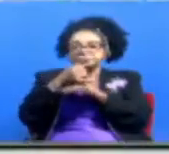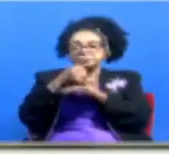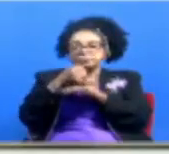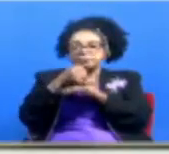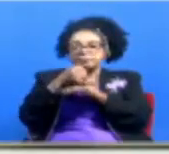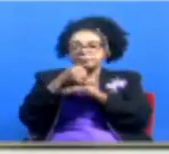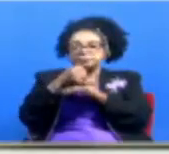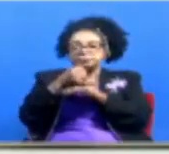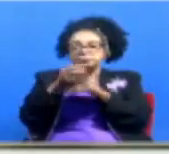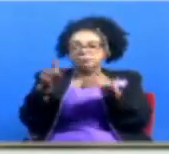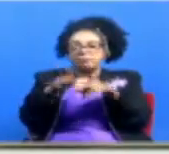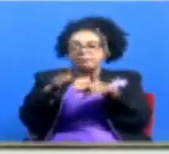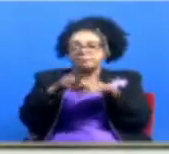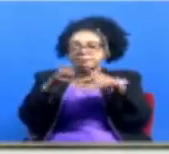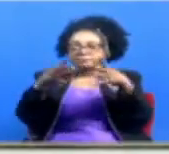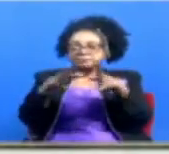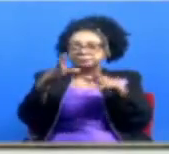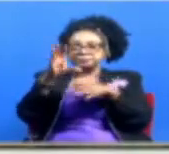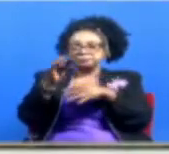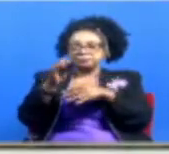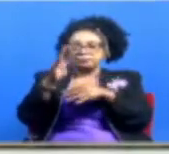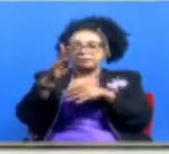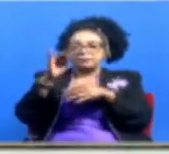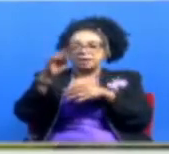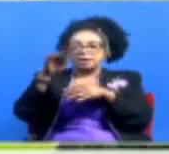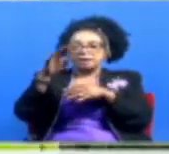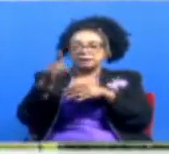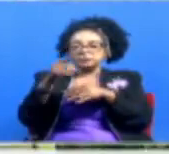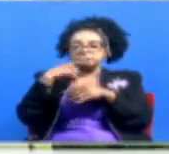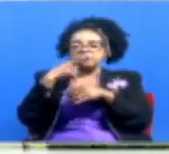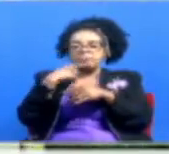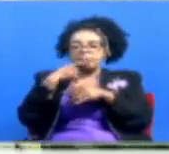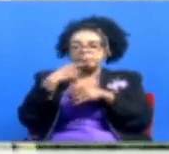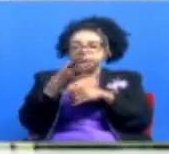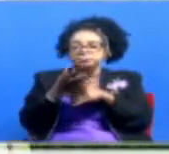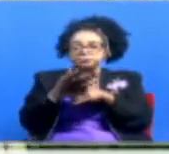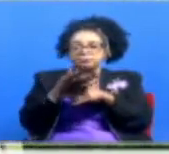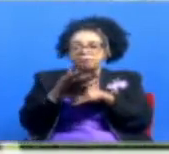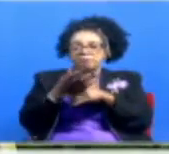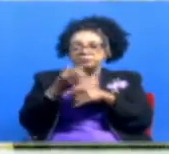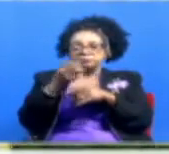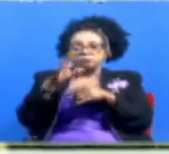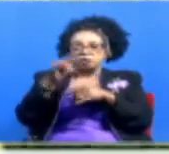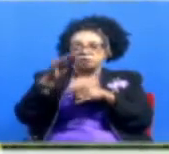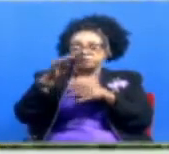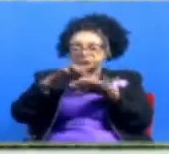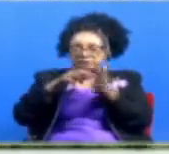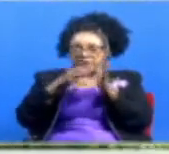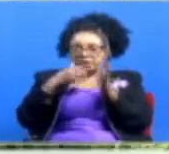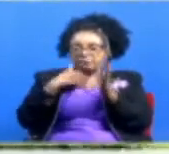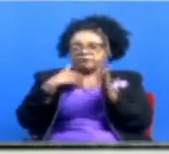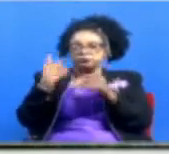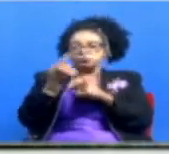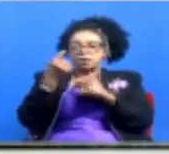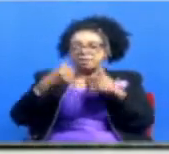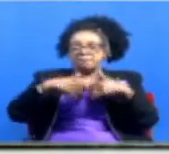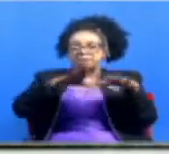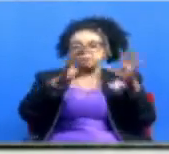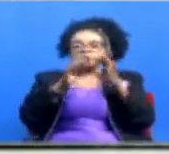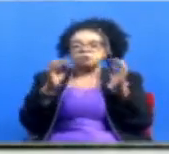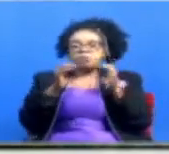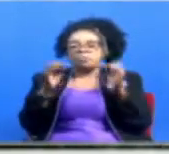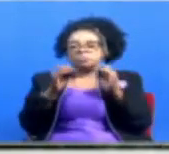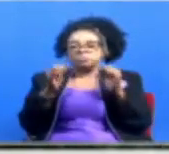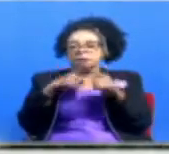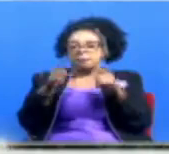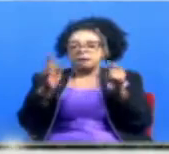And as the group CEO Bernard Ojiambo narrates, the project has not only necessitated value addition but also provided employment